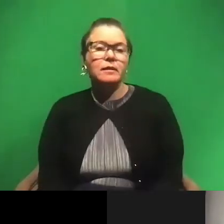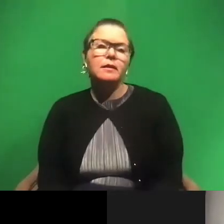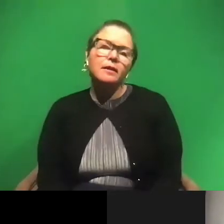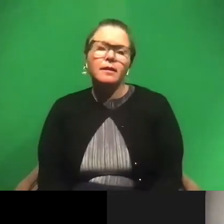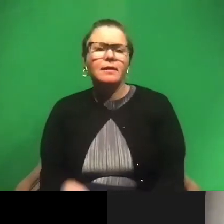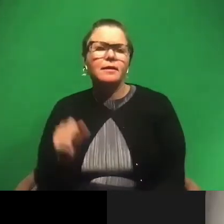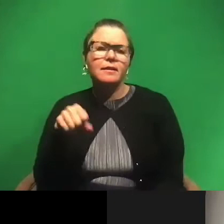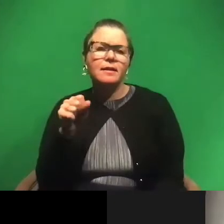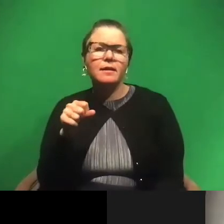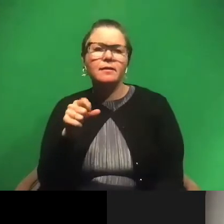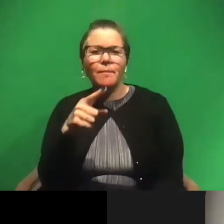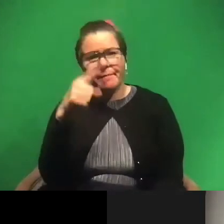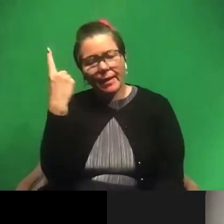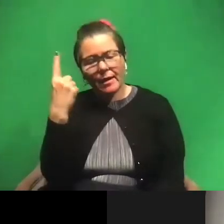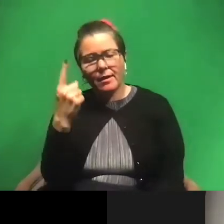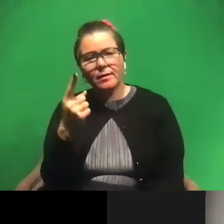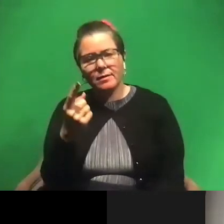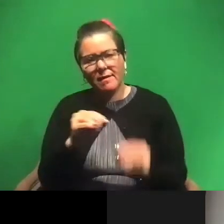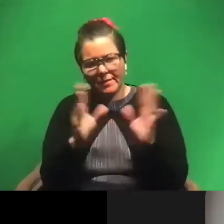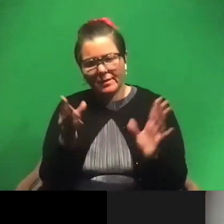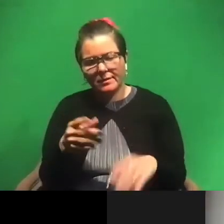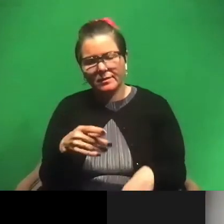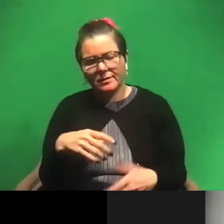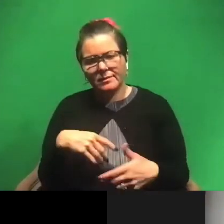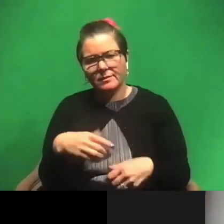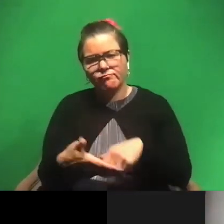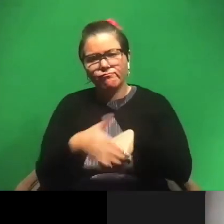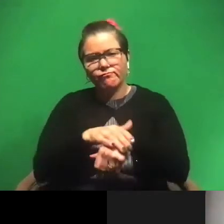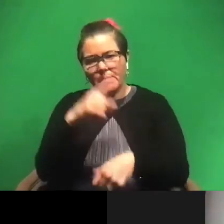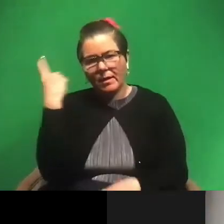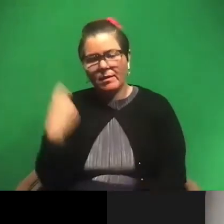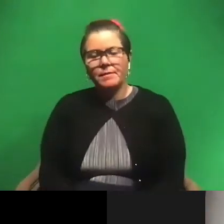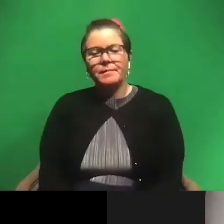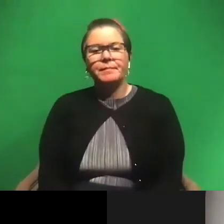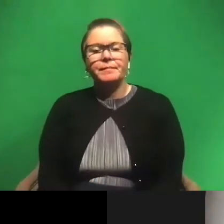Yeah. So like black abalone is really obvious. It's black.